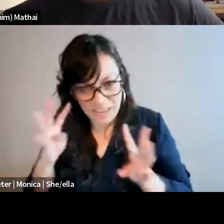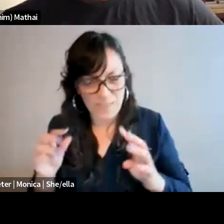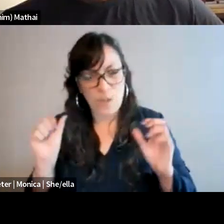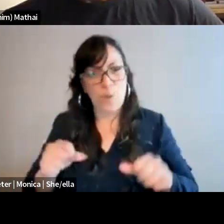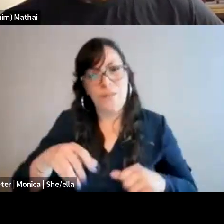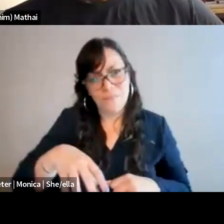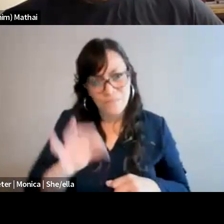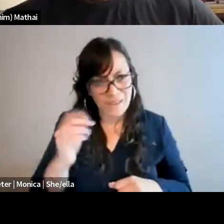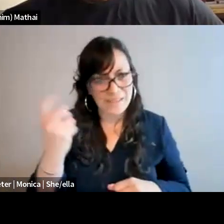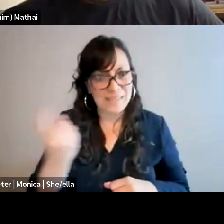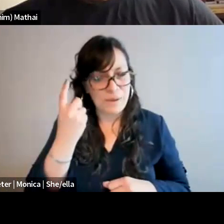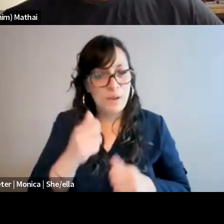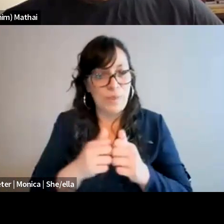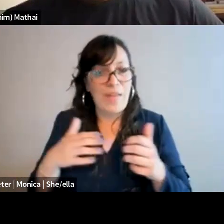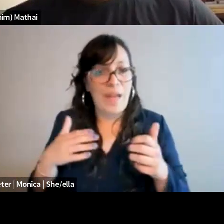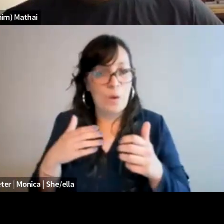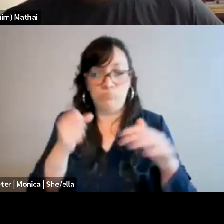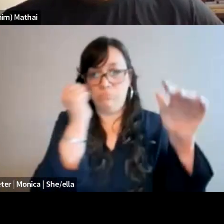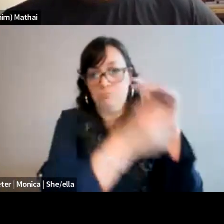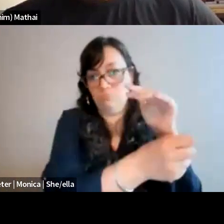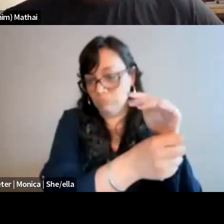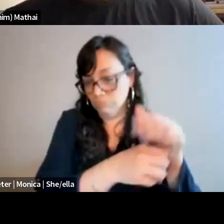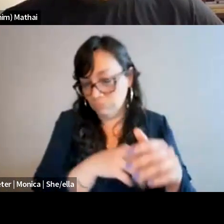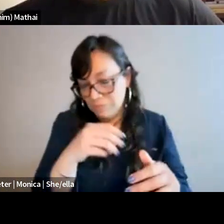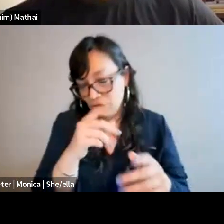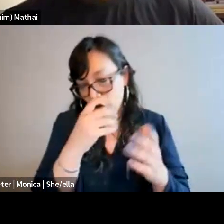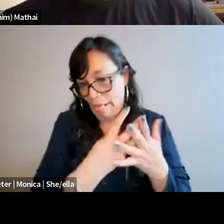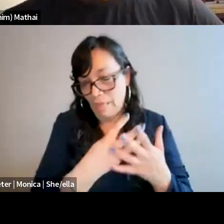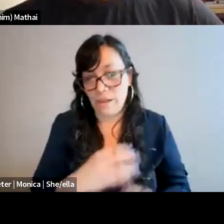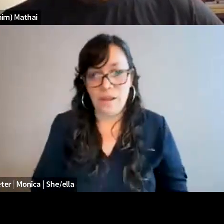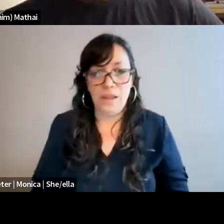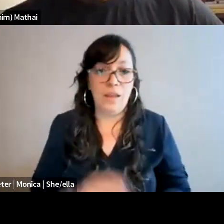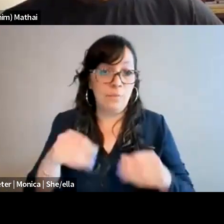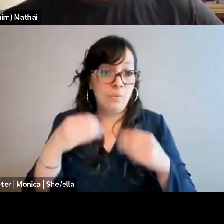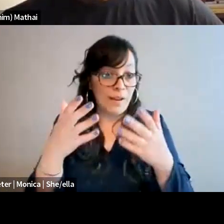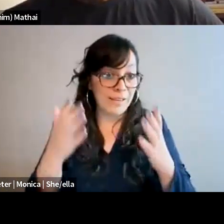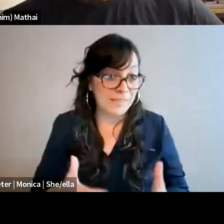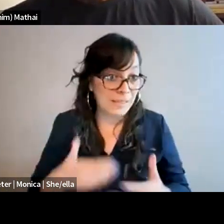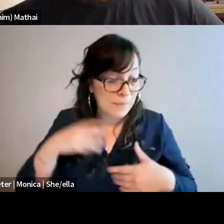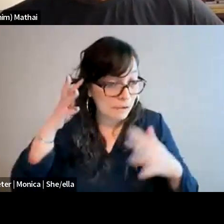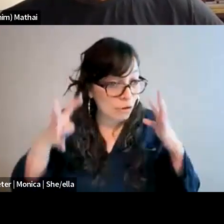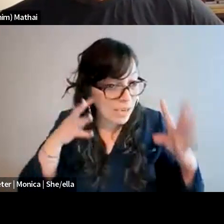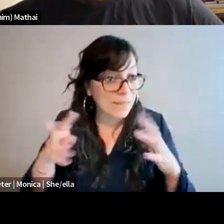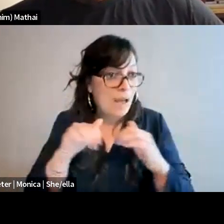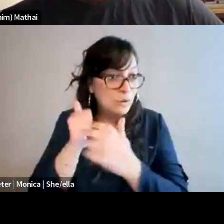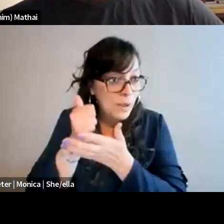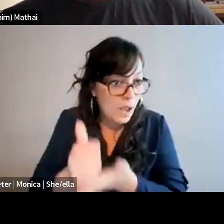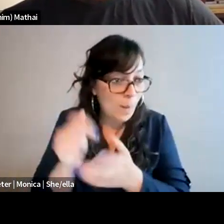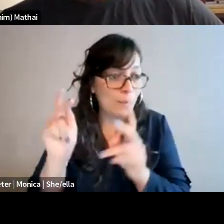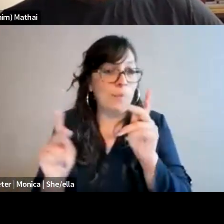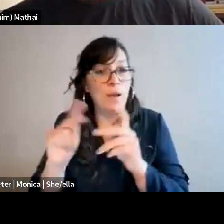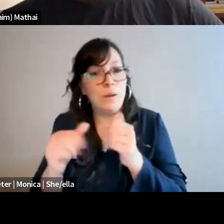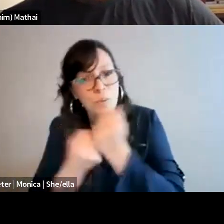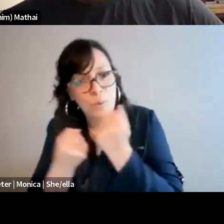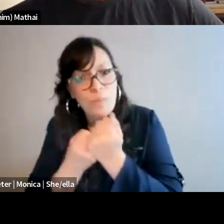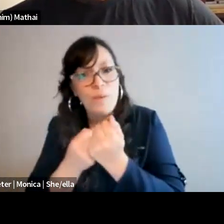help someone without incarcerating them. And so I would say providers can be very creative of how to help people, how to support them,